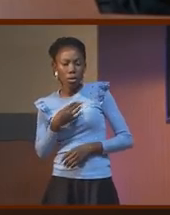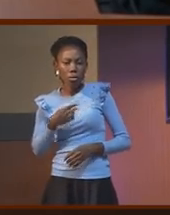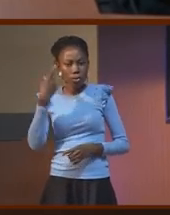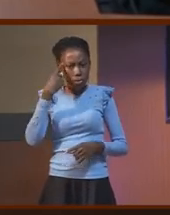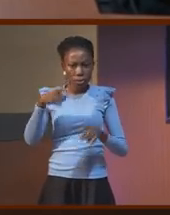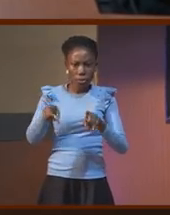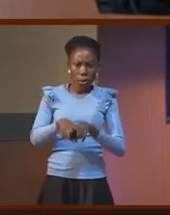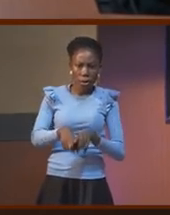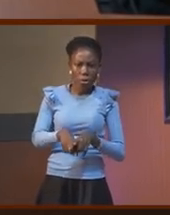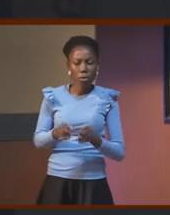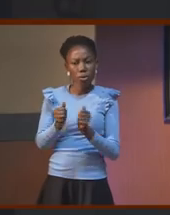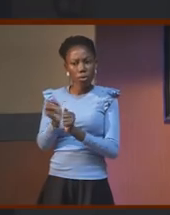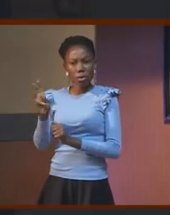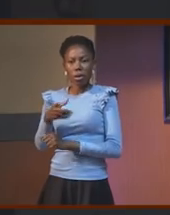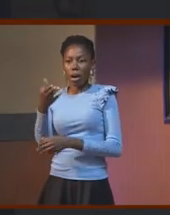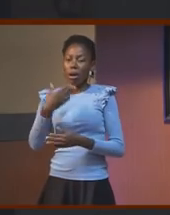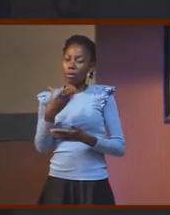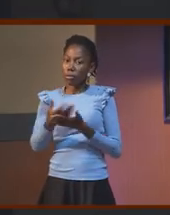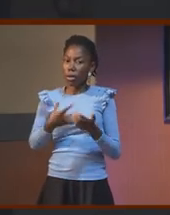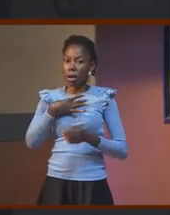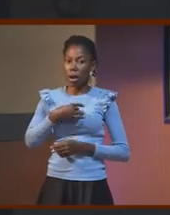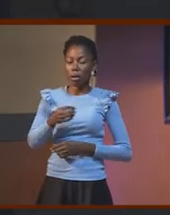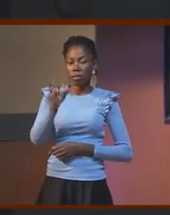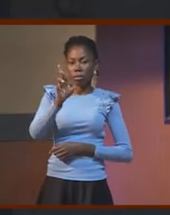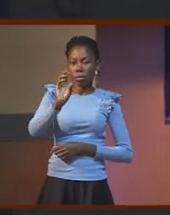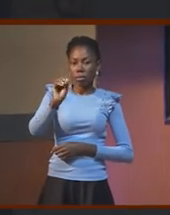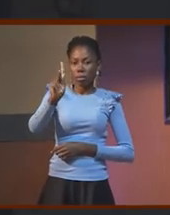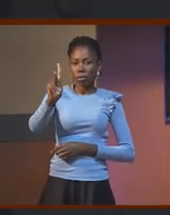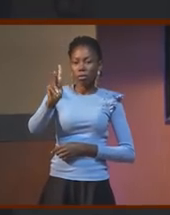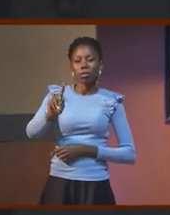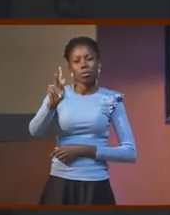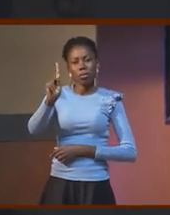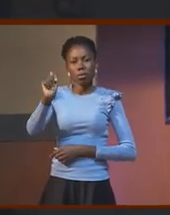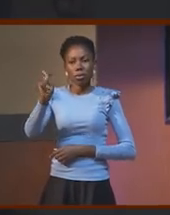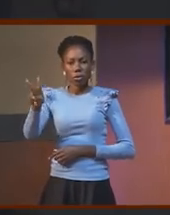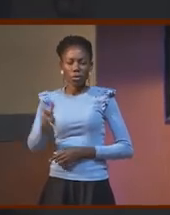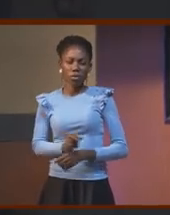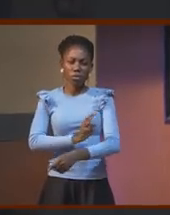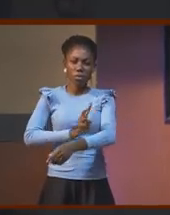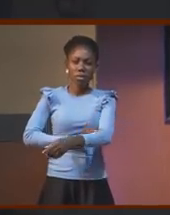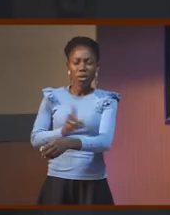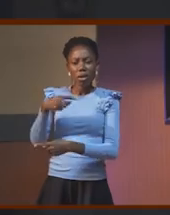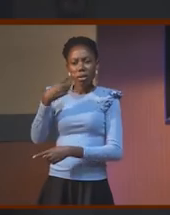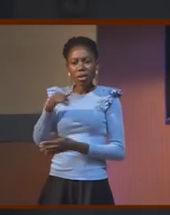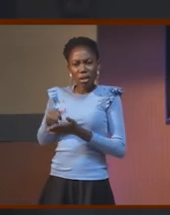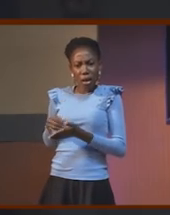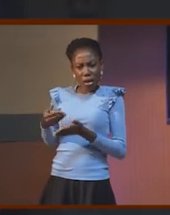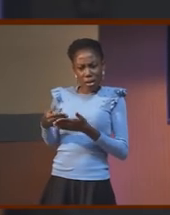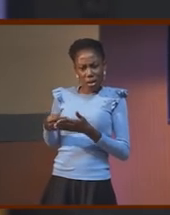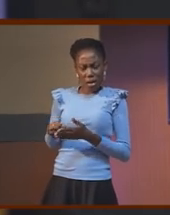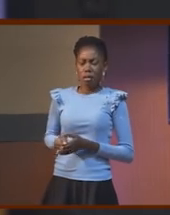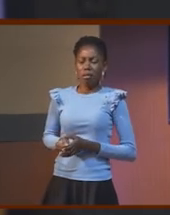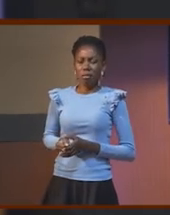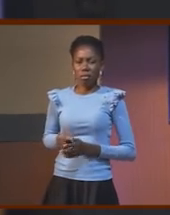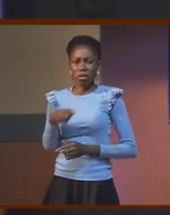with Iroko TV, but they later find out that the movie was already in